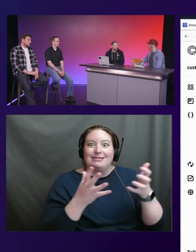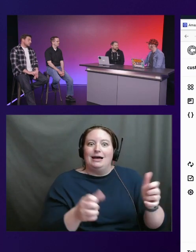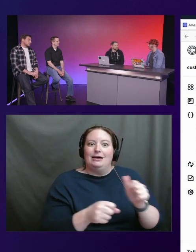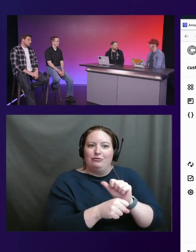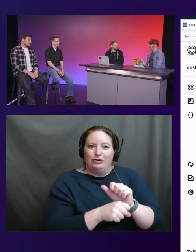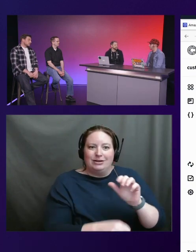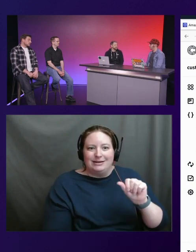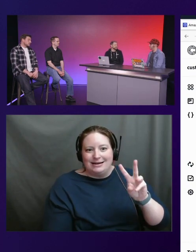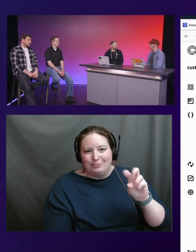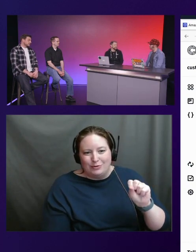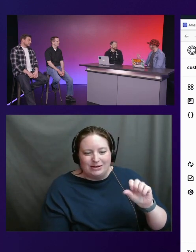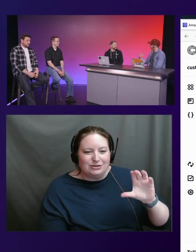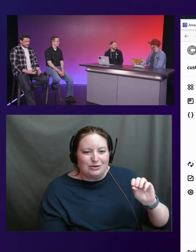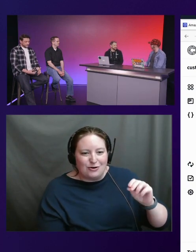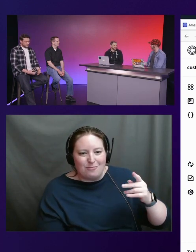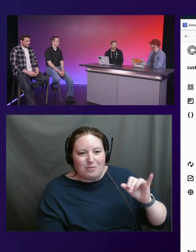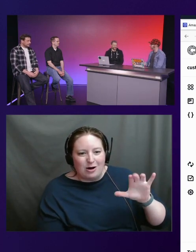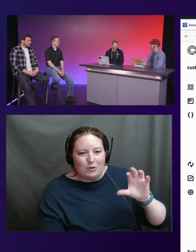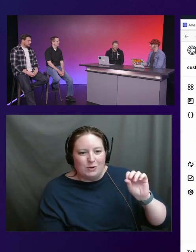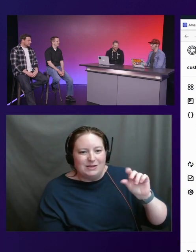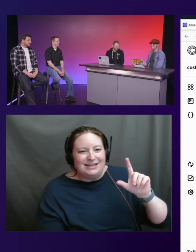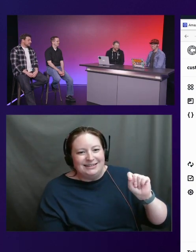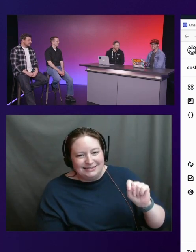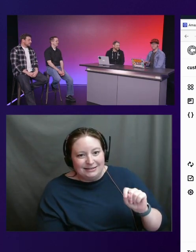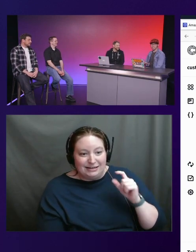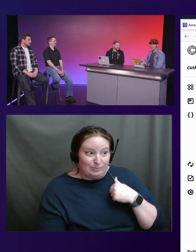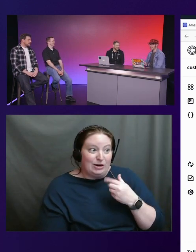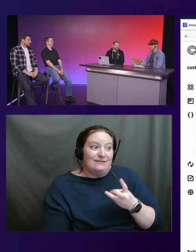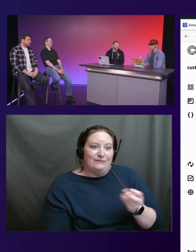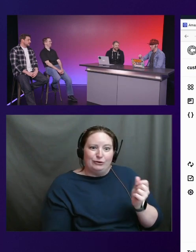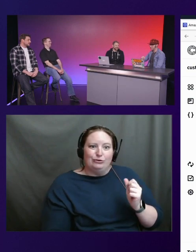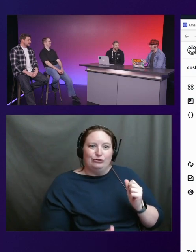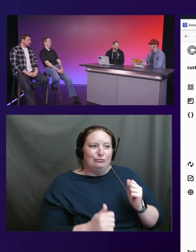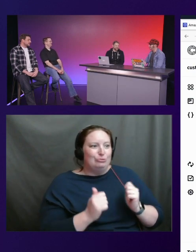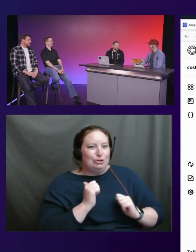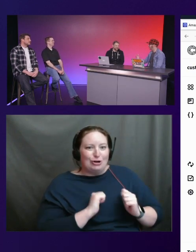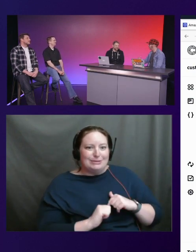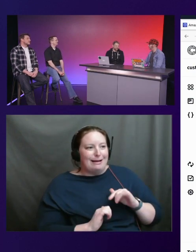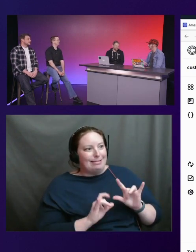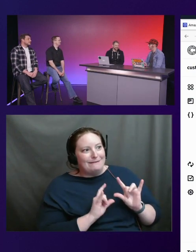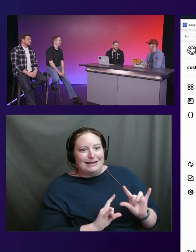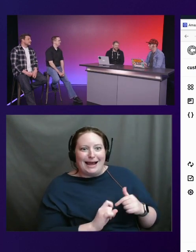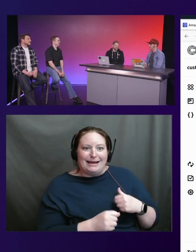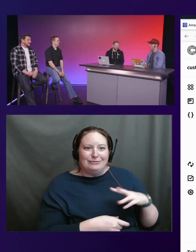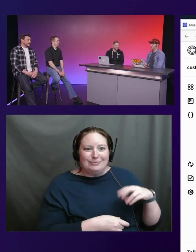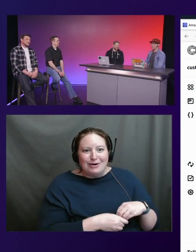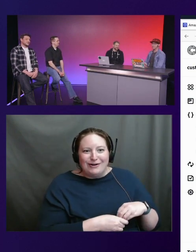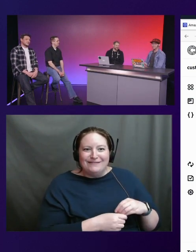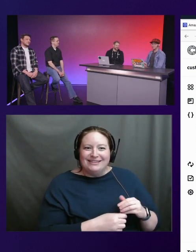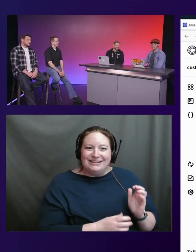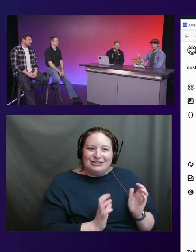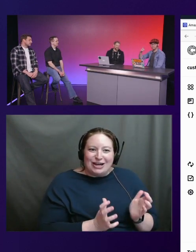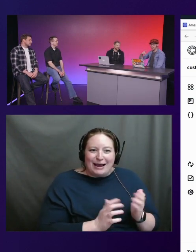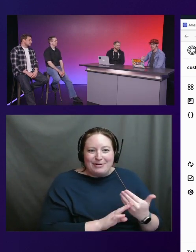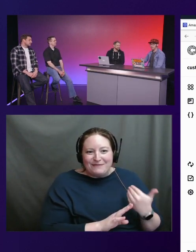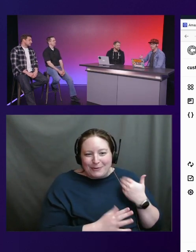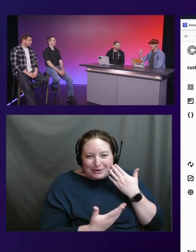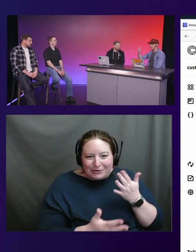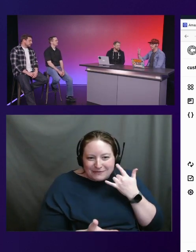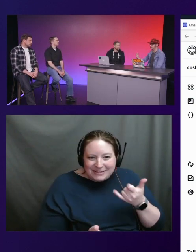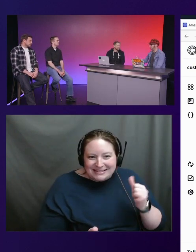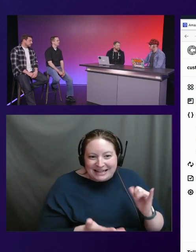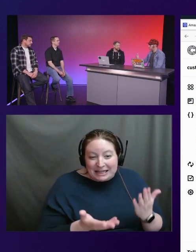of the show, been on AWS Honor, been on a couple shows I do. I love the guy. He was in chat earlier. I don't know if he's still there, but Awesome. Good dude. shout